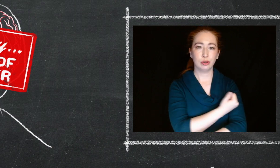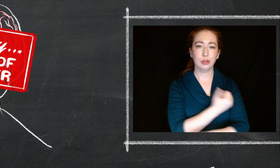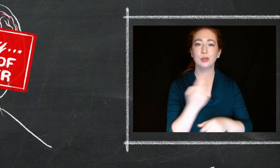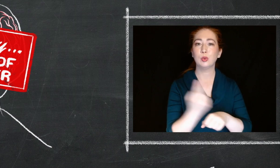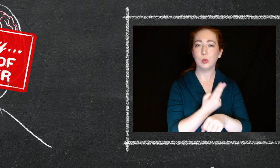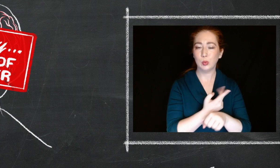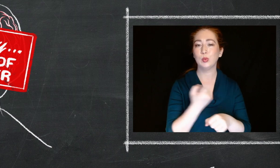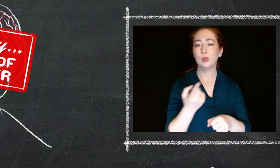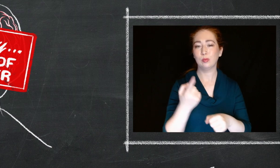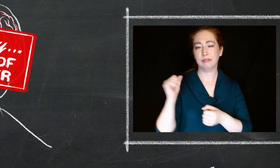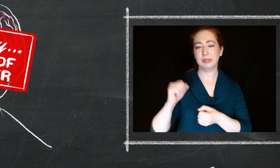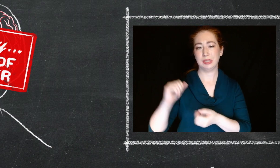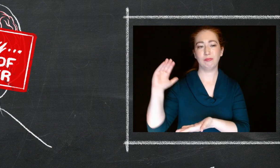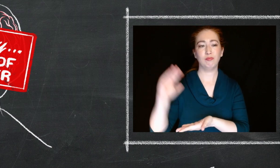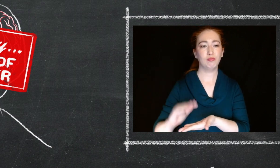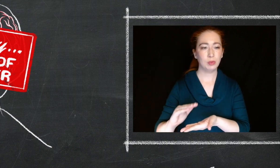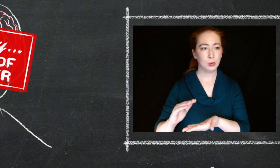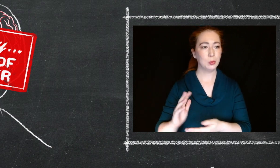factors cannot be changed.